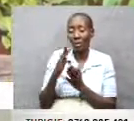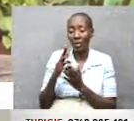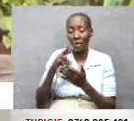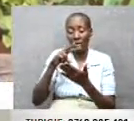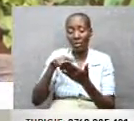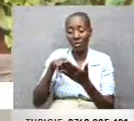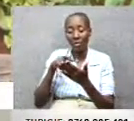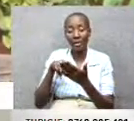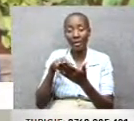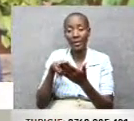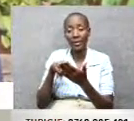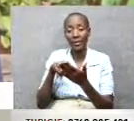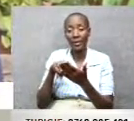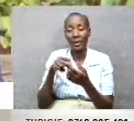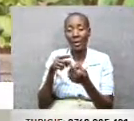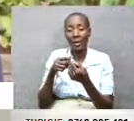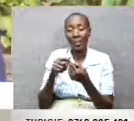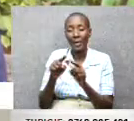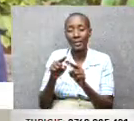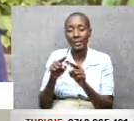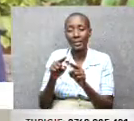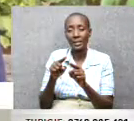results. But for the sake